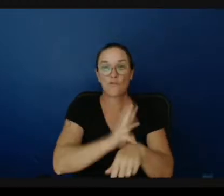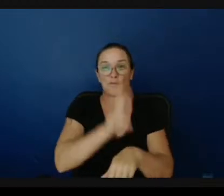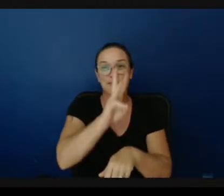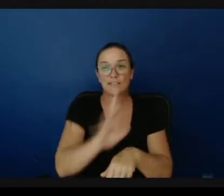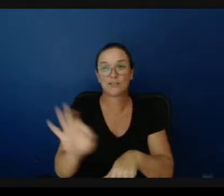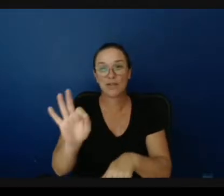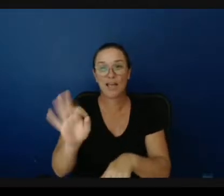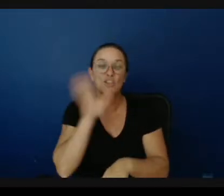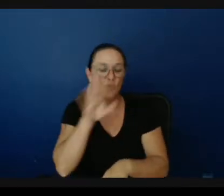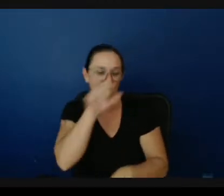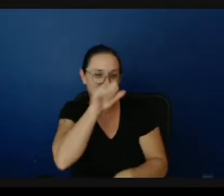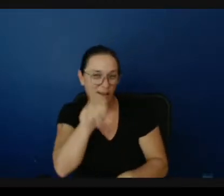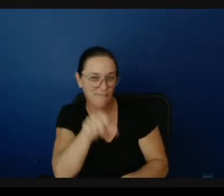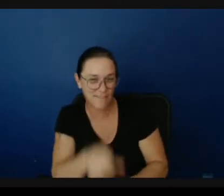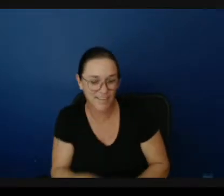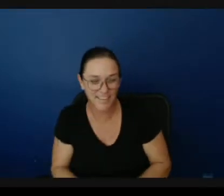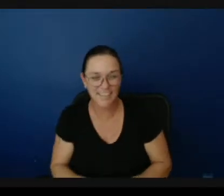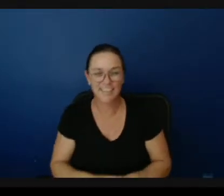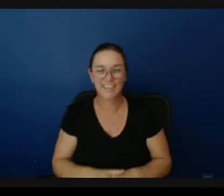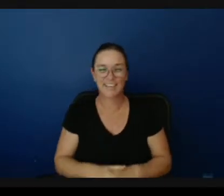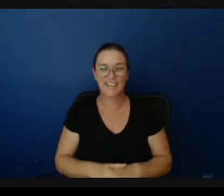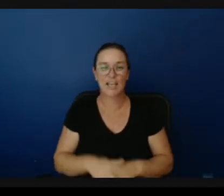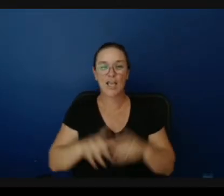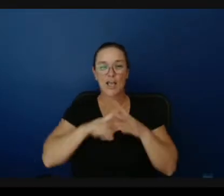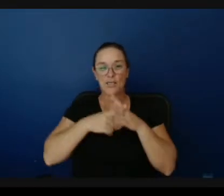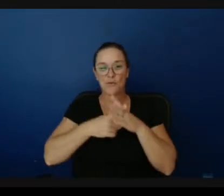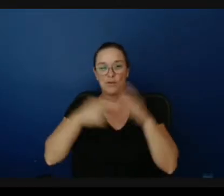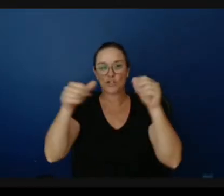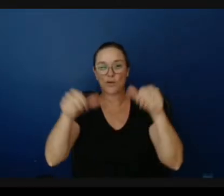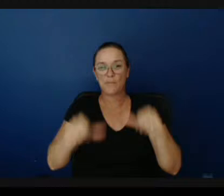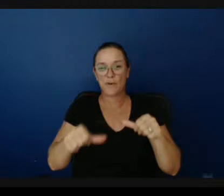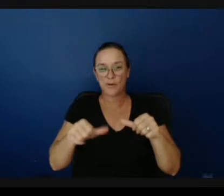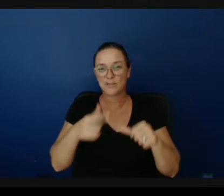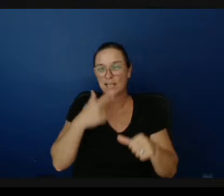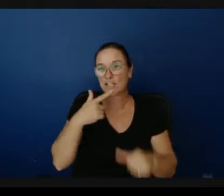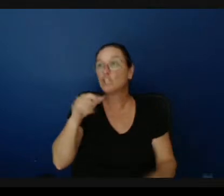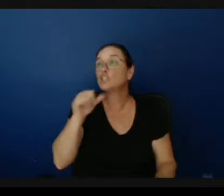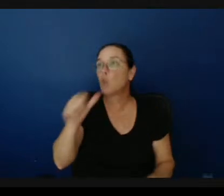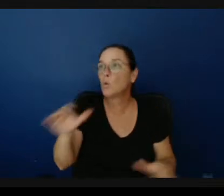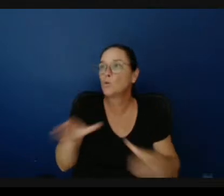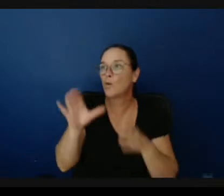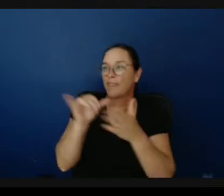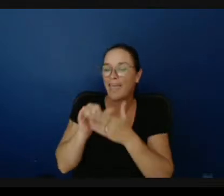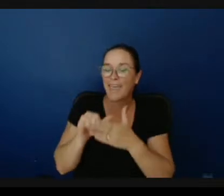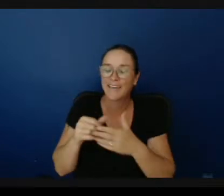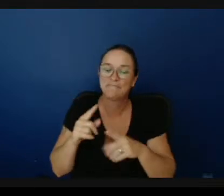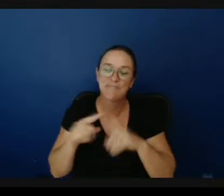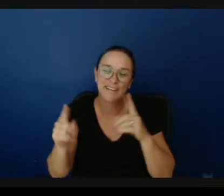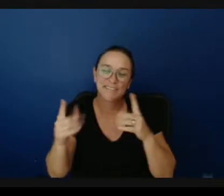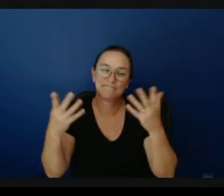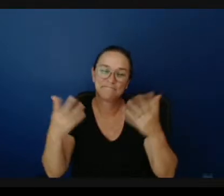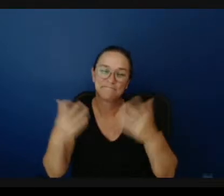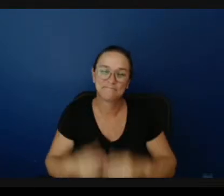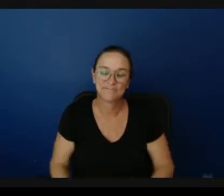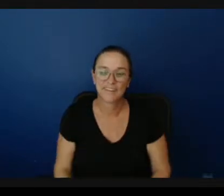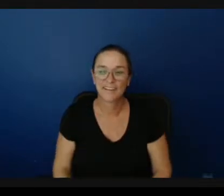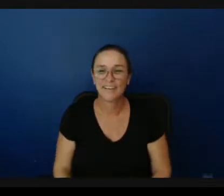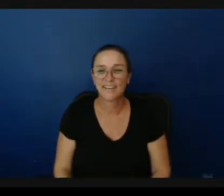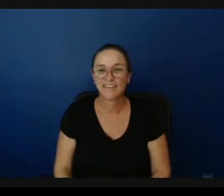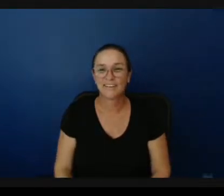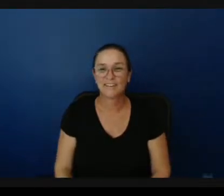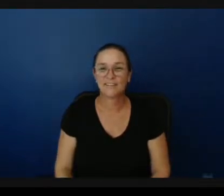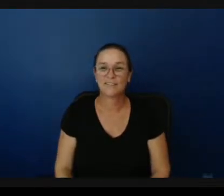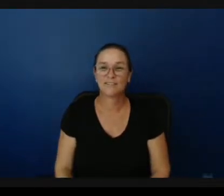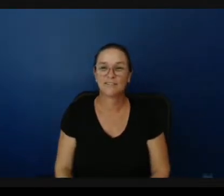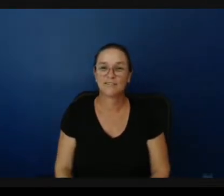it. Yeah. The original post is like, don't do that. But Ben, being Ben. All